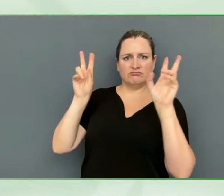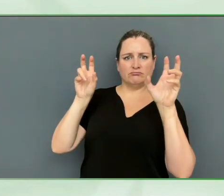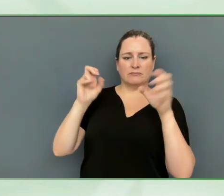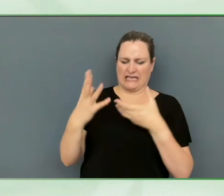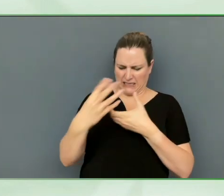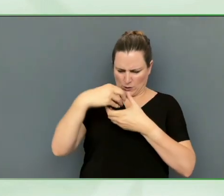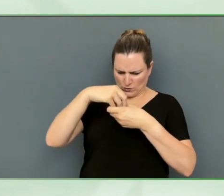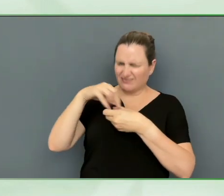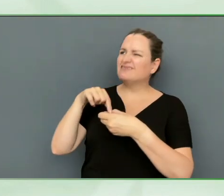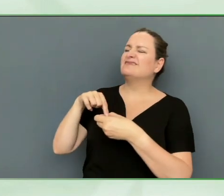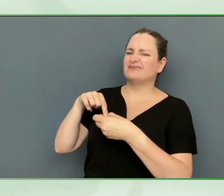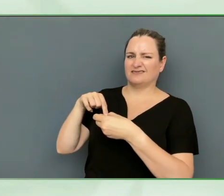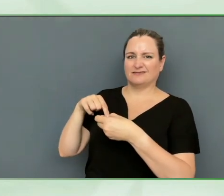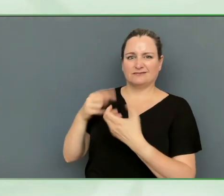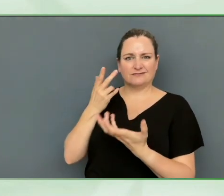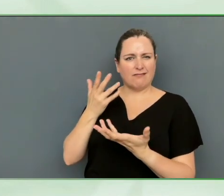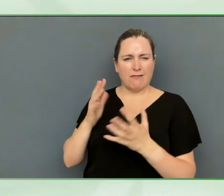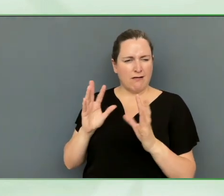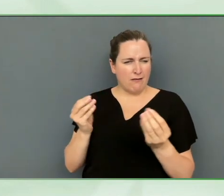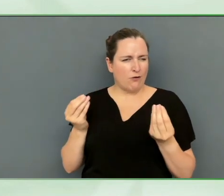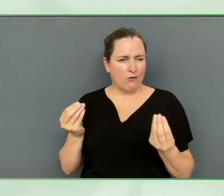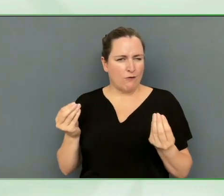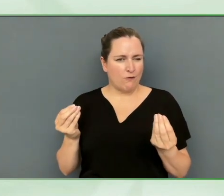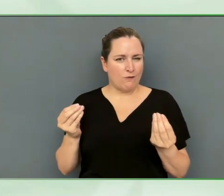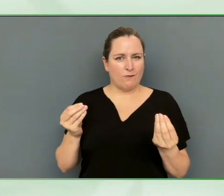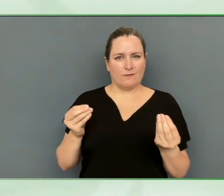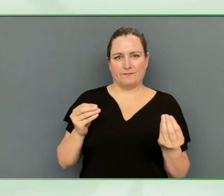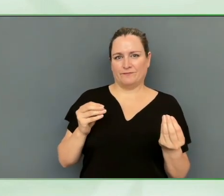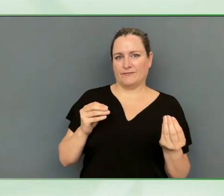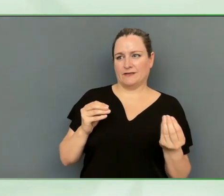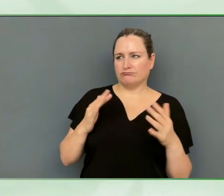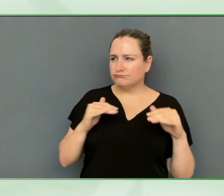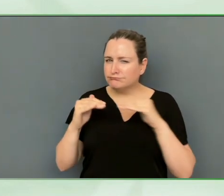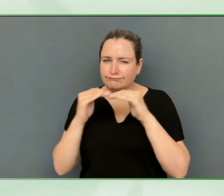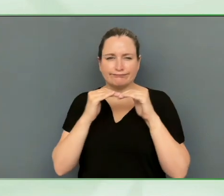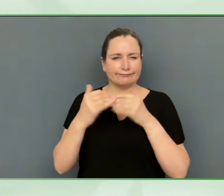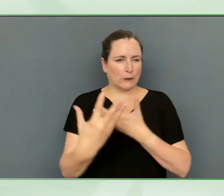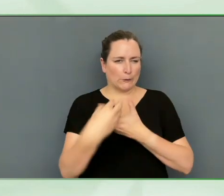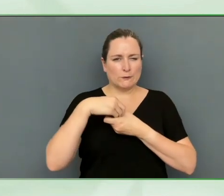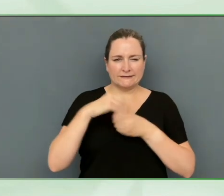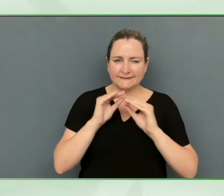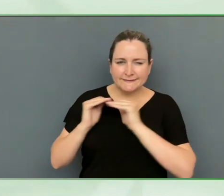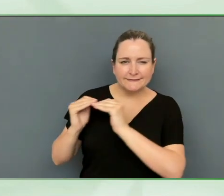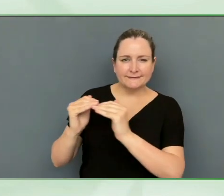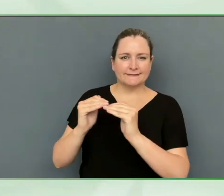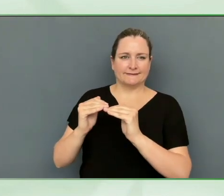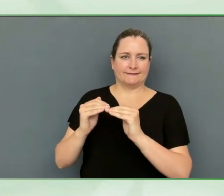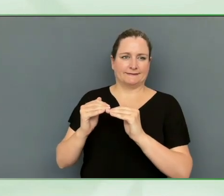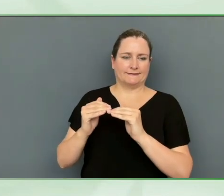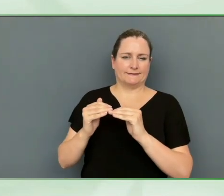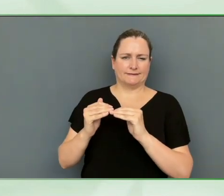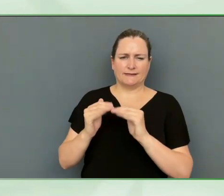can do to go beyond just the basic requirement by law? So what